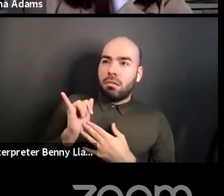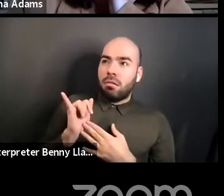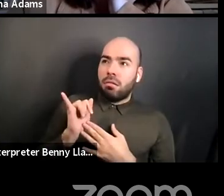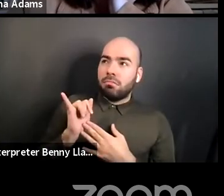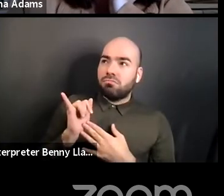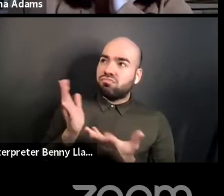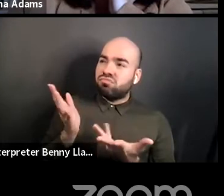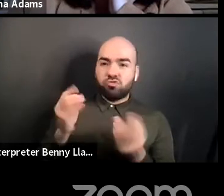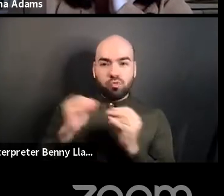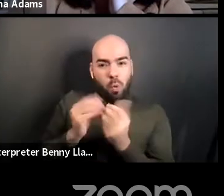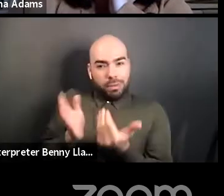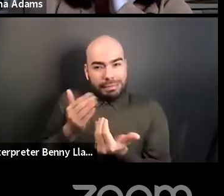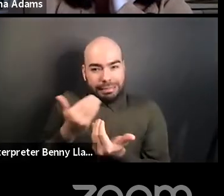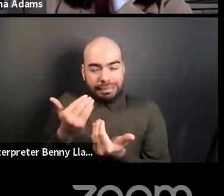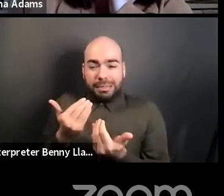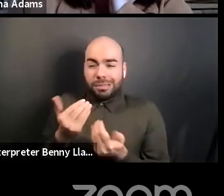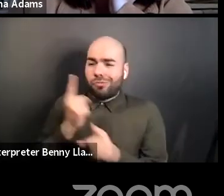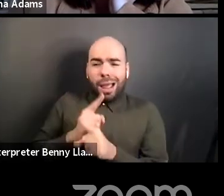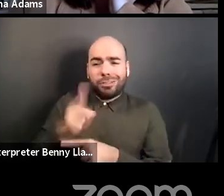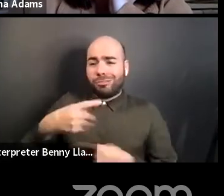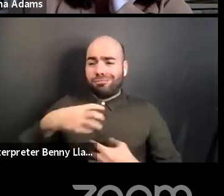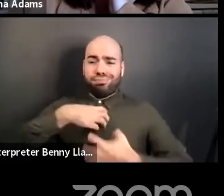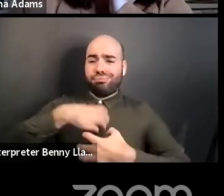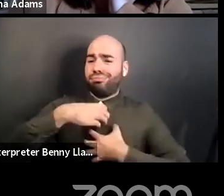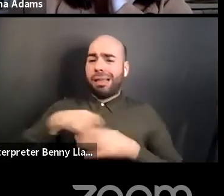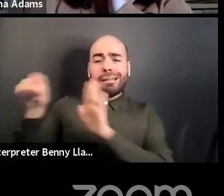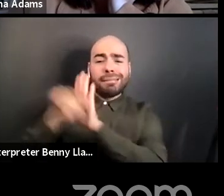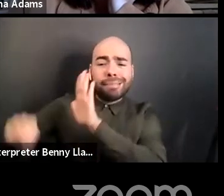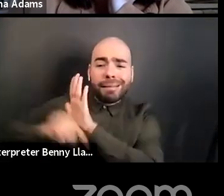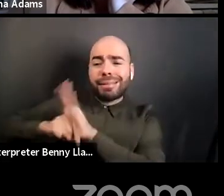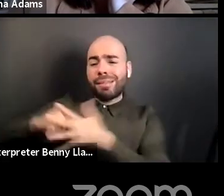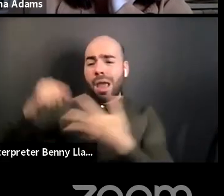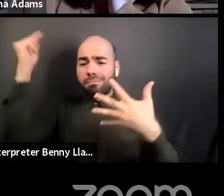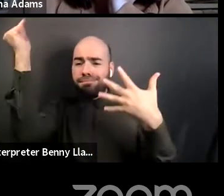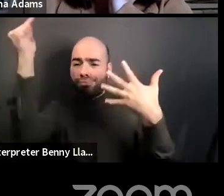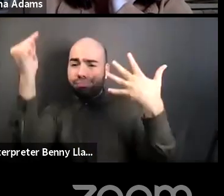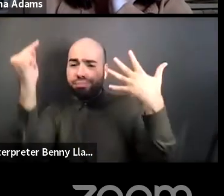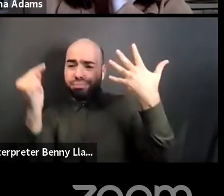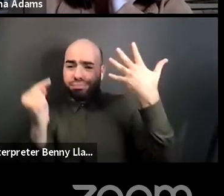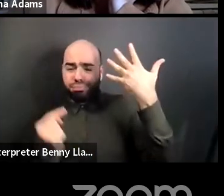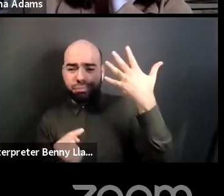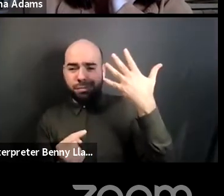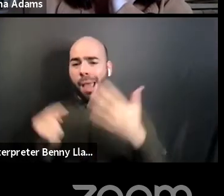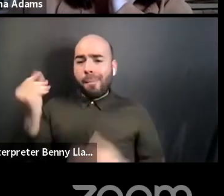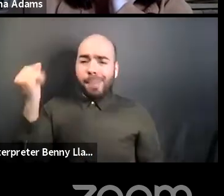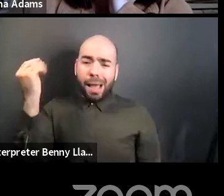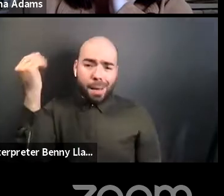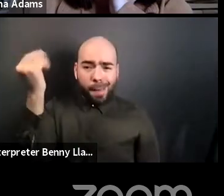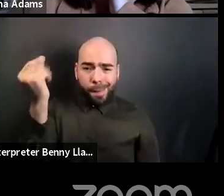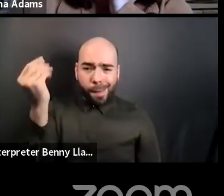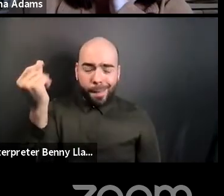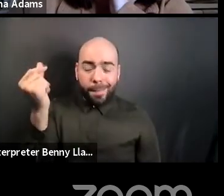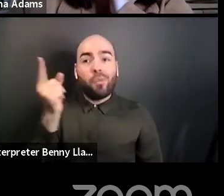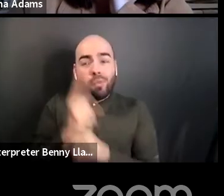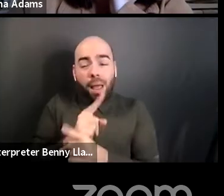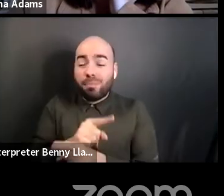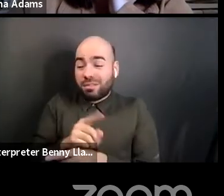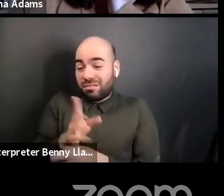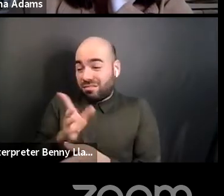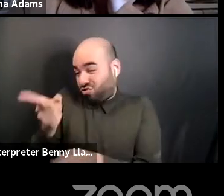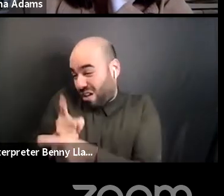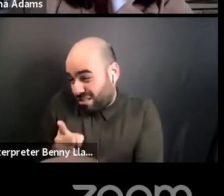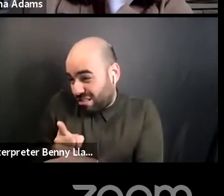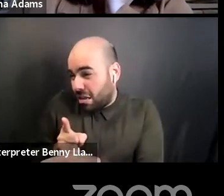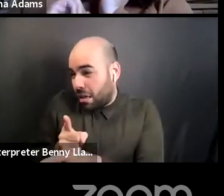road to point out all these issues and say it's the economics of it. But you're absolutely right. There's no way I can walk in this world and say,